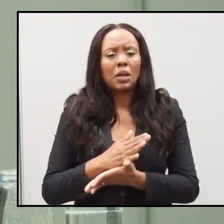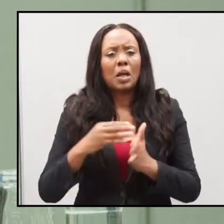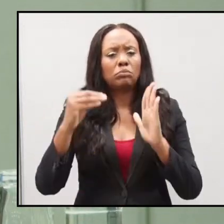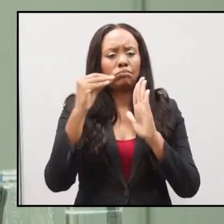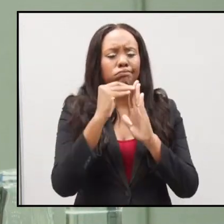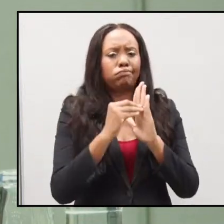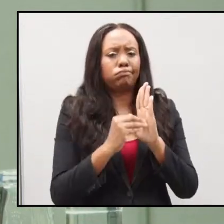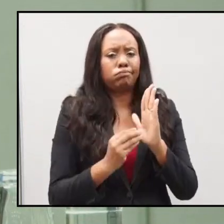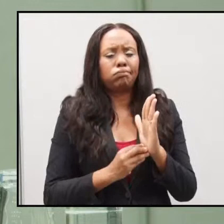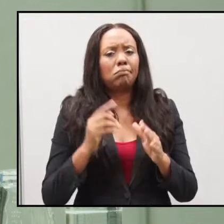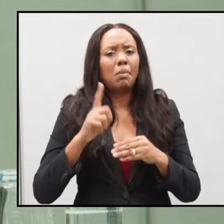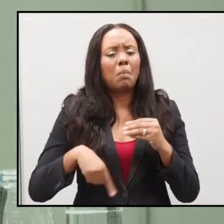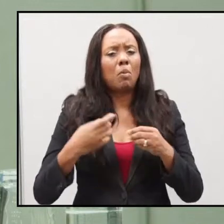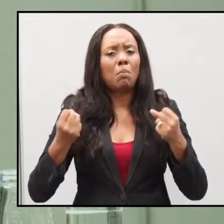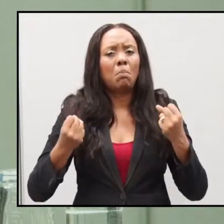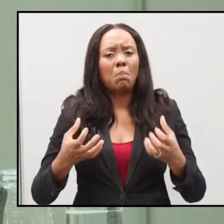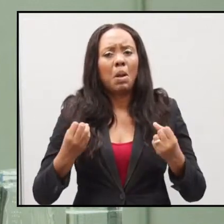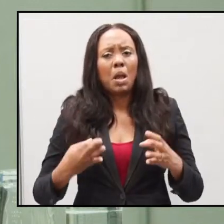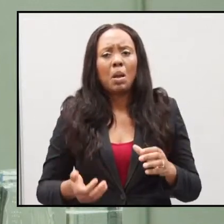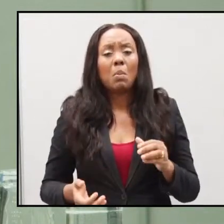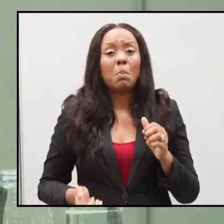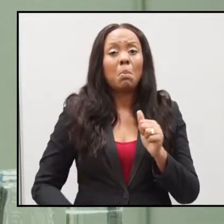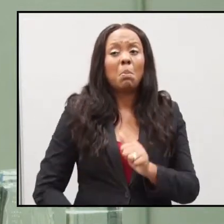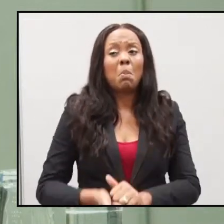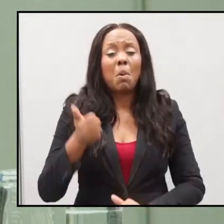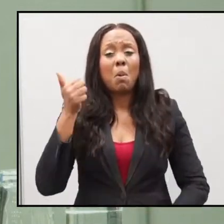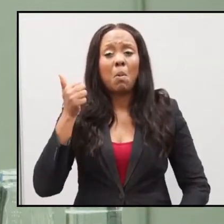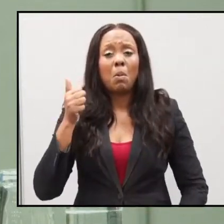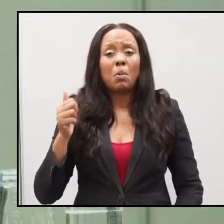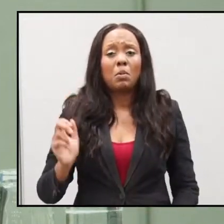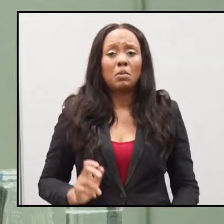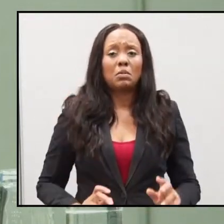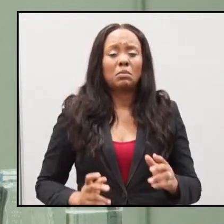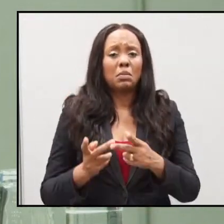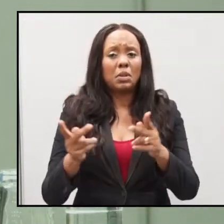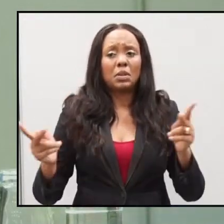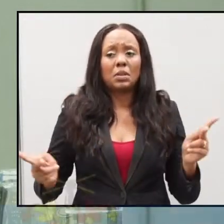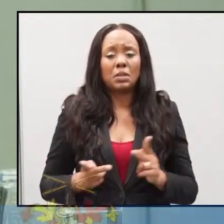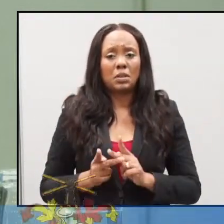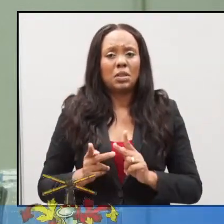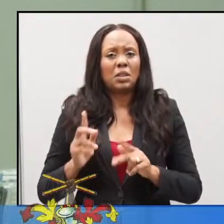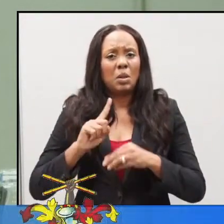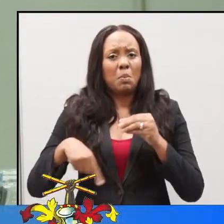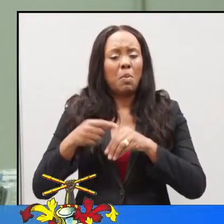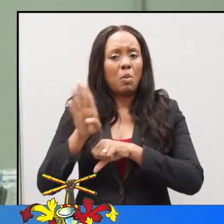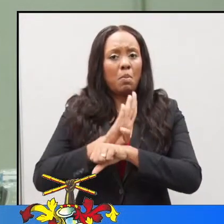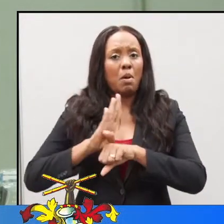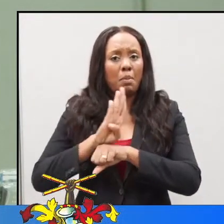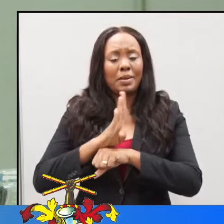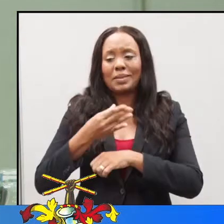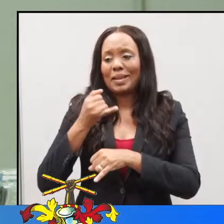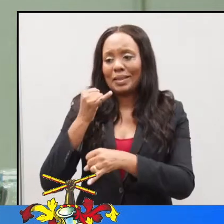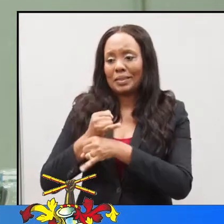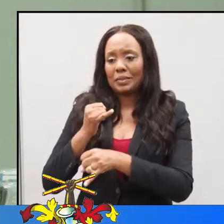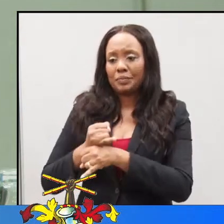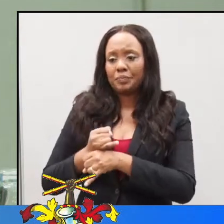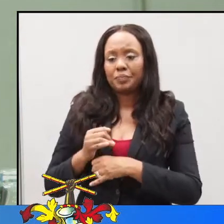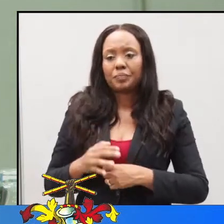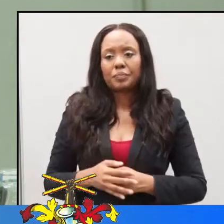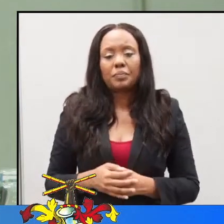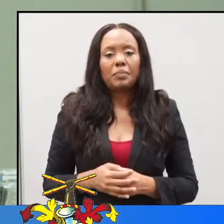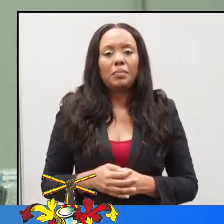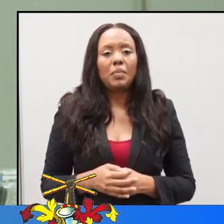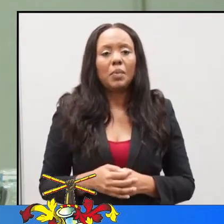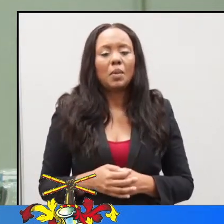vast majority, of the places, people, and institutions of Barbados. The department has within its